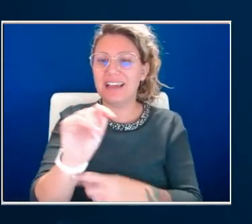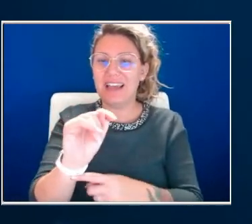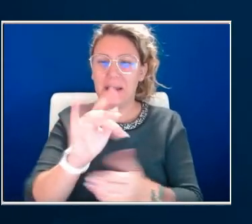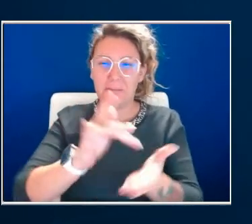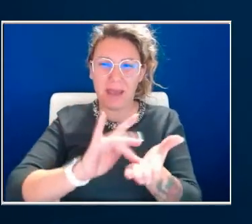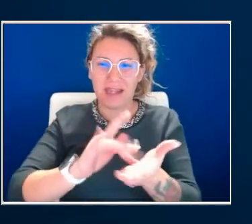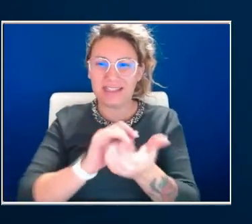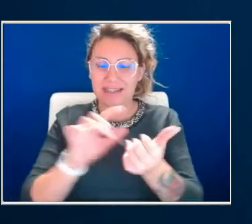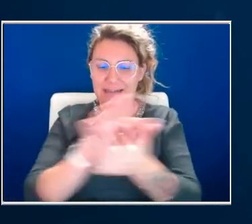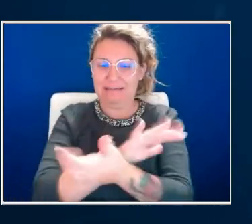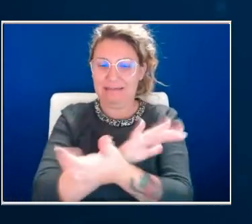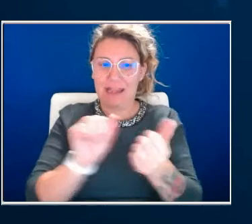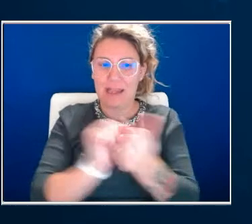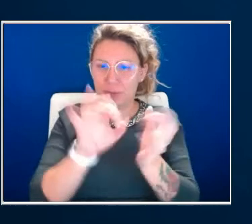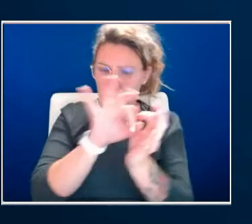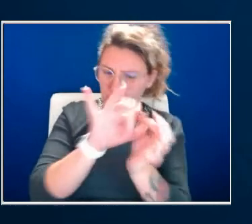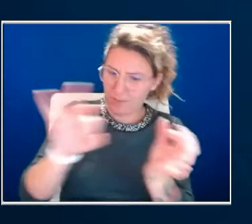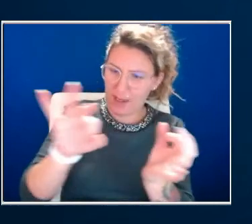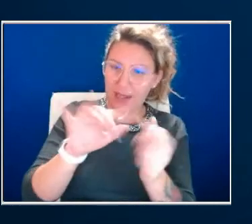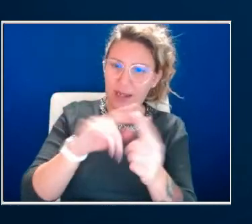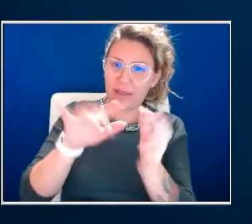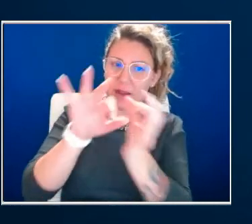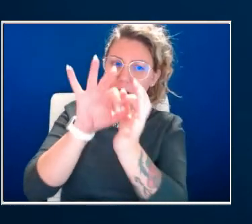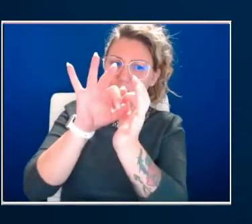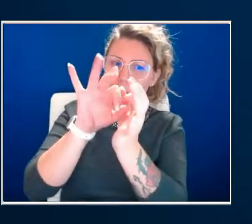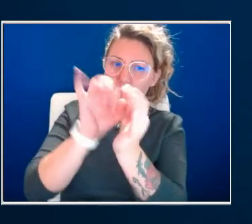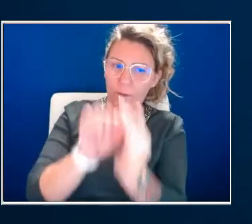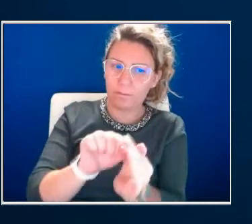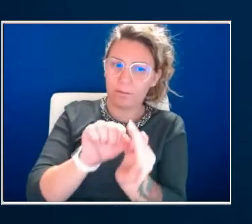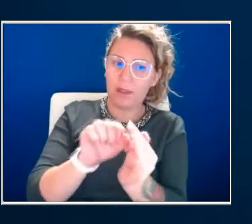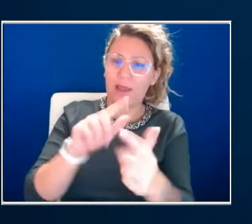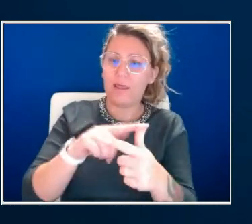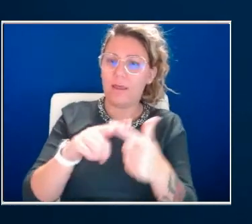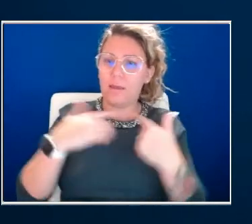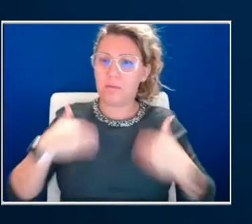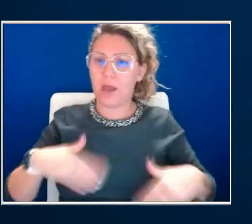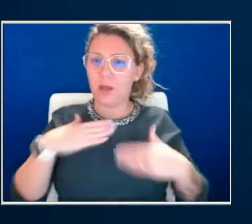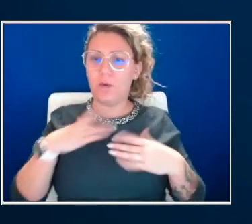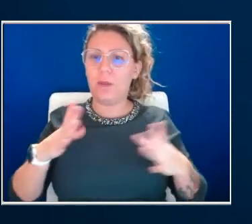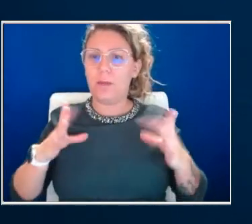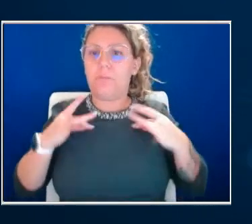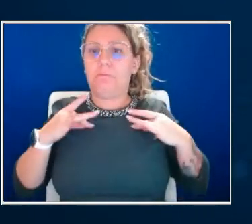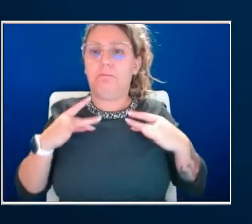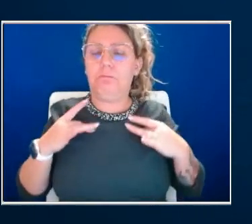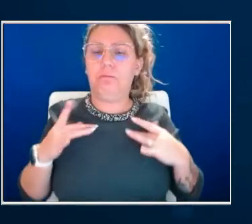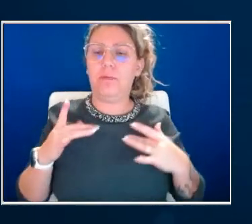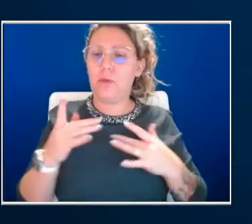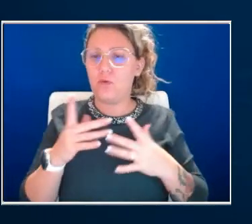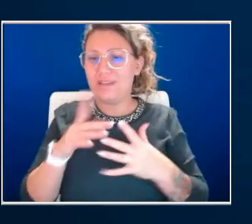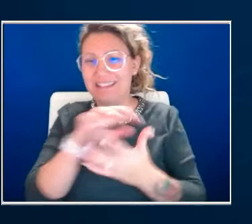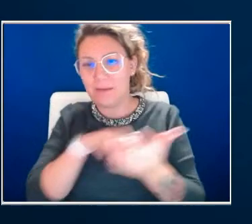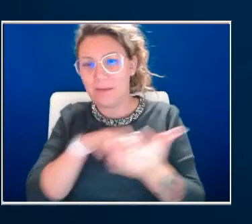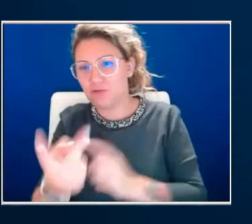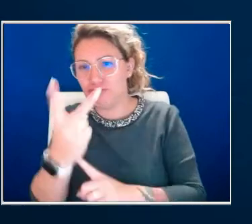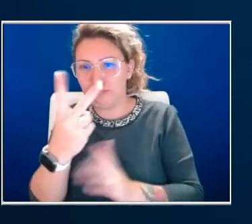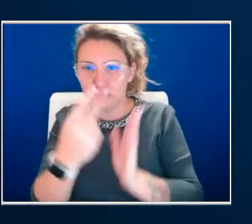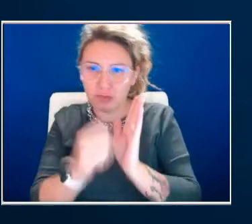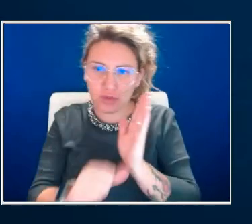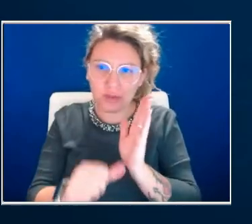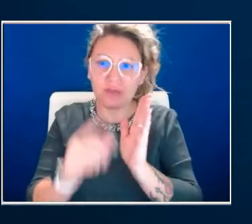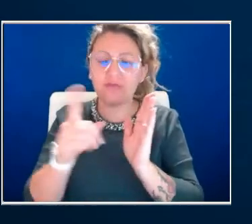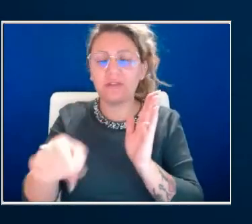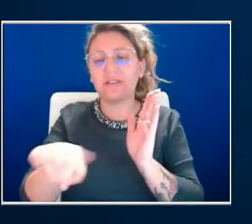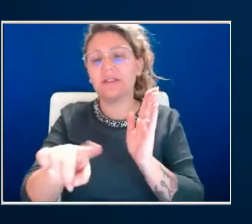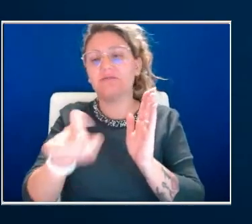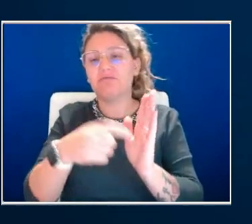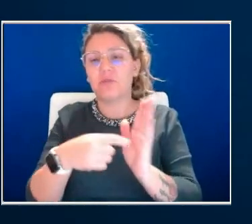then collapse, and the body just absorbs the vein with time. So the combination of those two procedures is what Bob required, but every patient